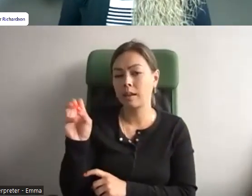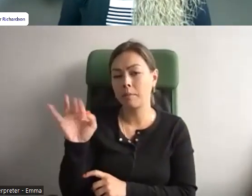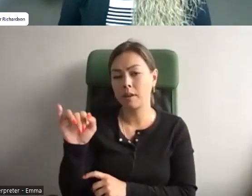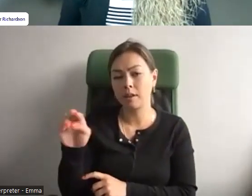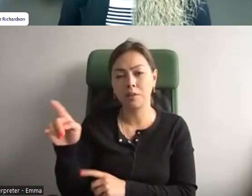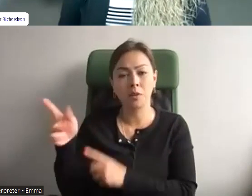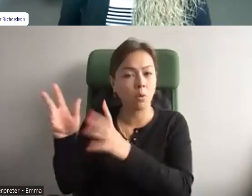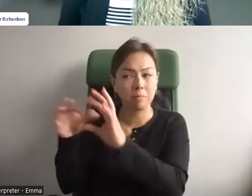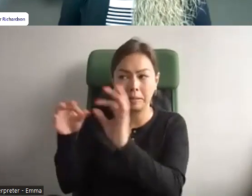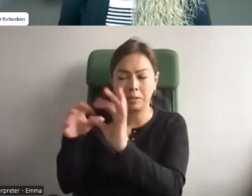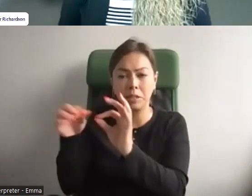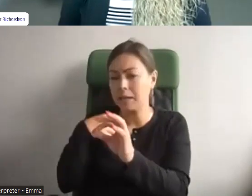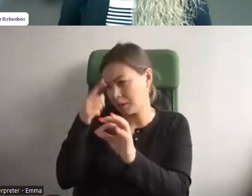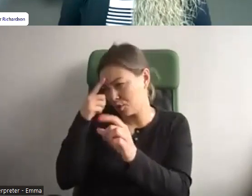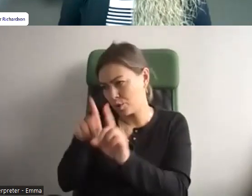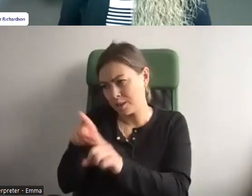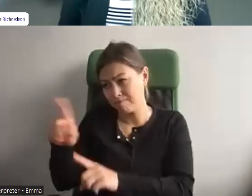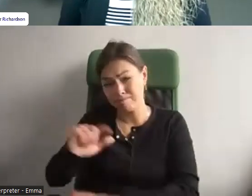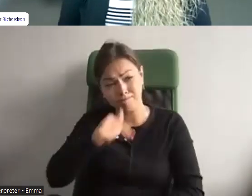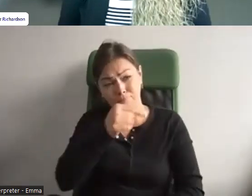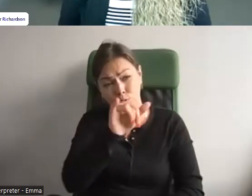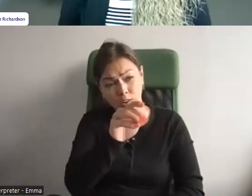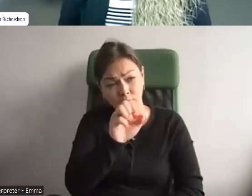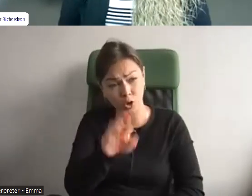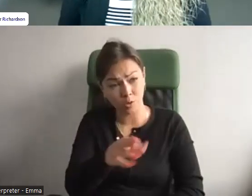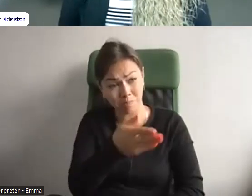already said. I'll defer to you, Jennifer.